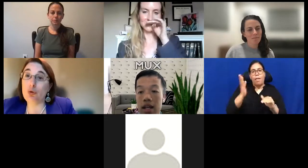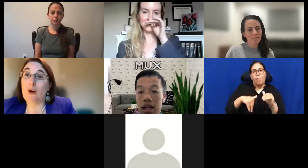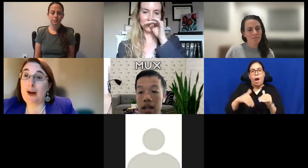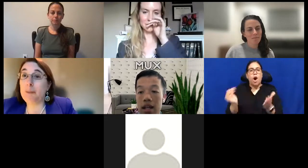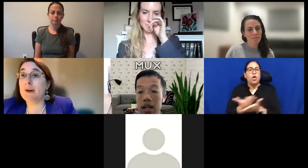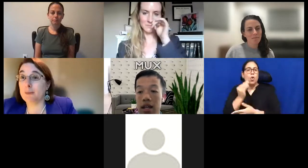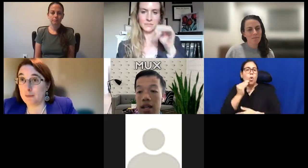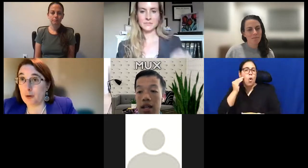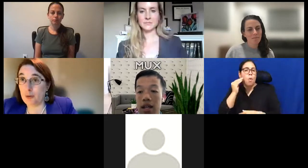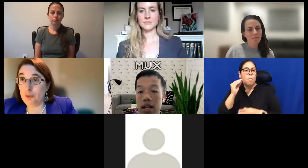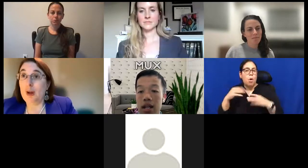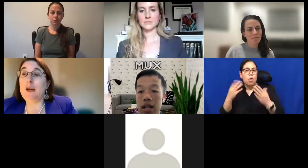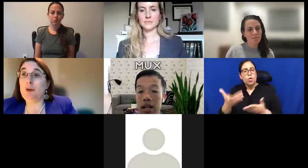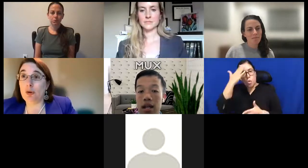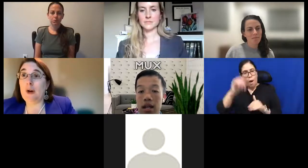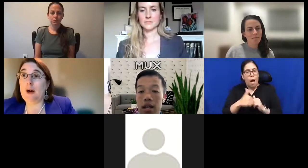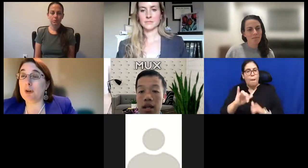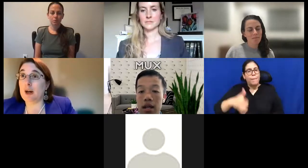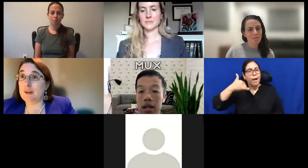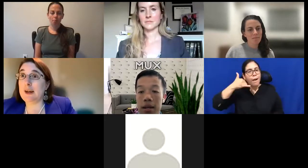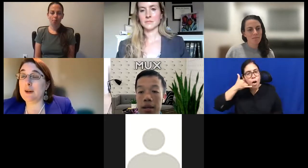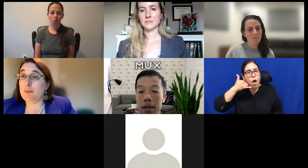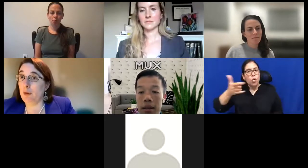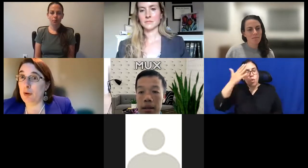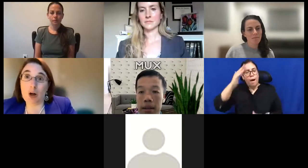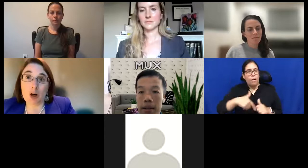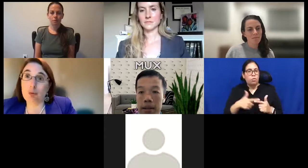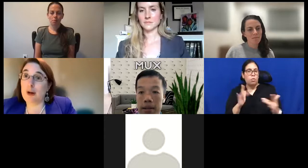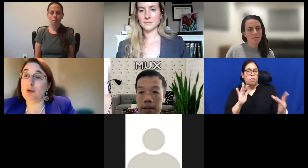because you know how to pick up a phone and you know how to contact